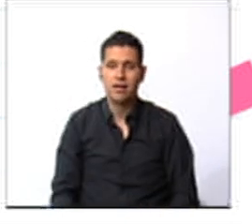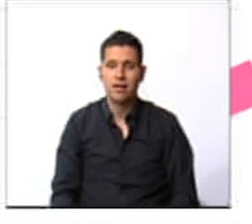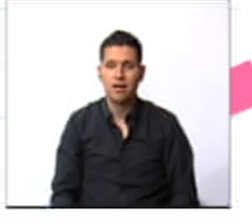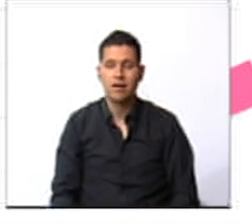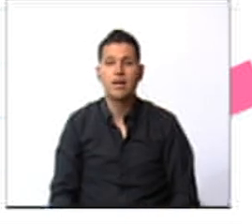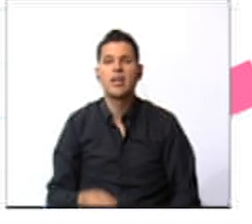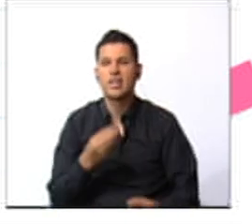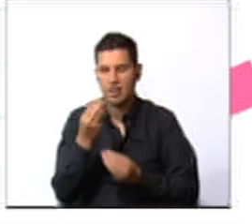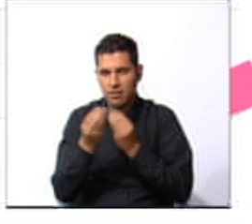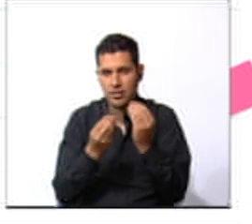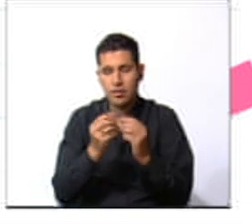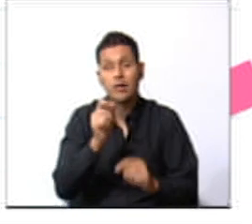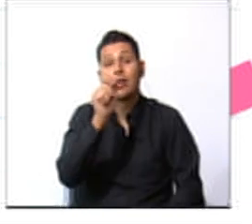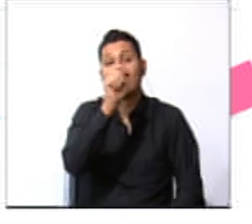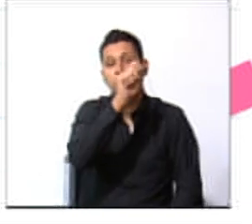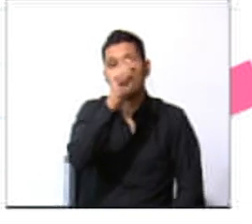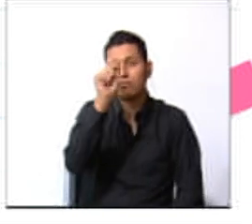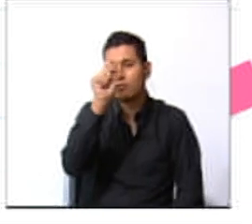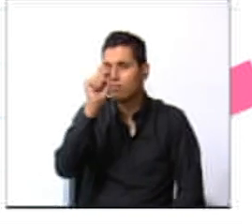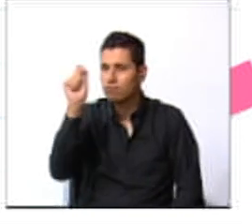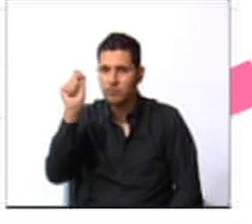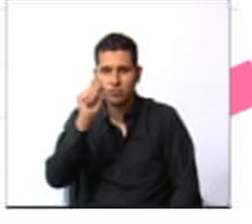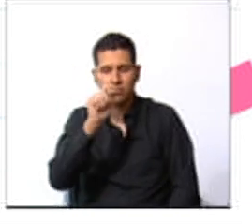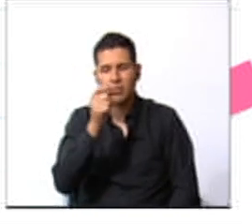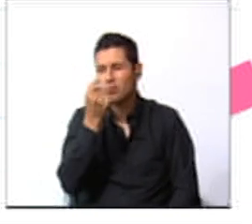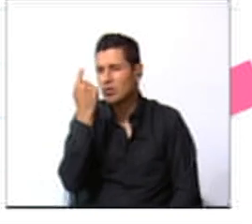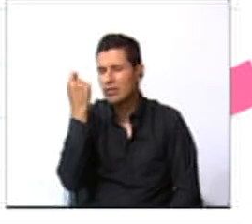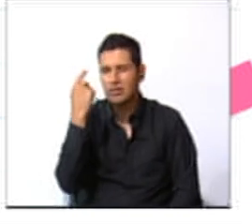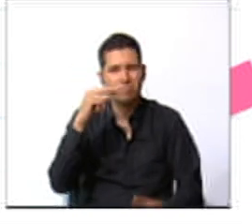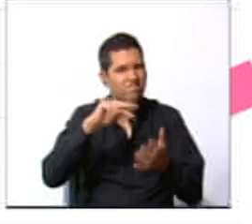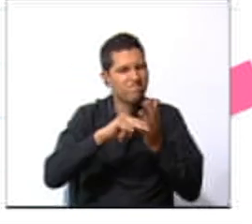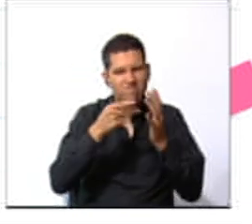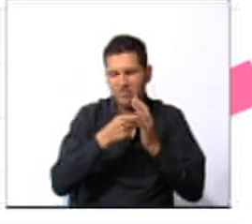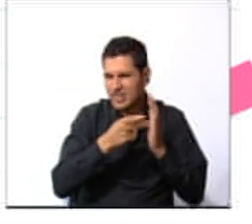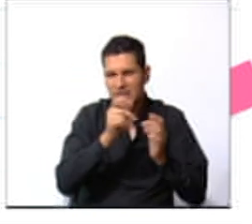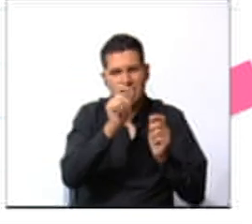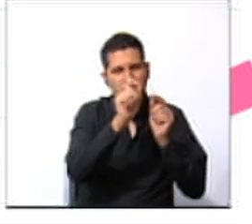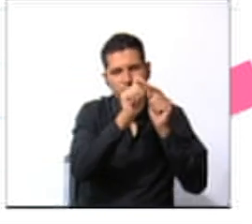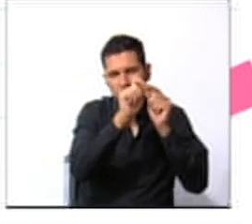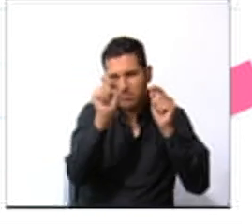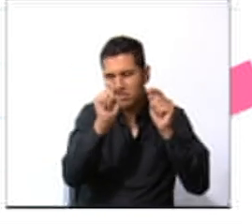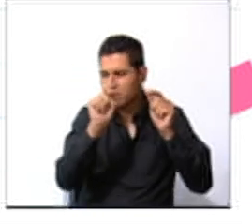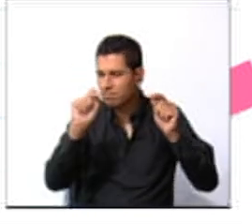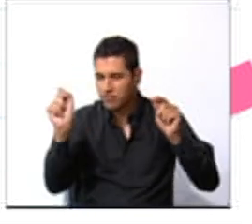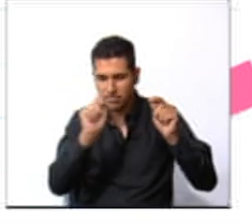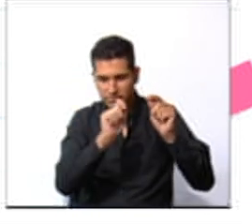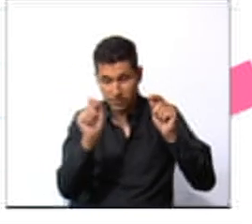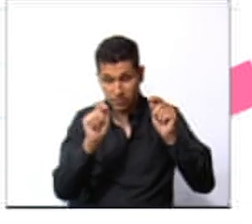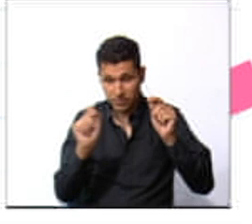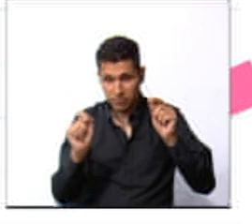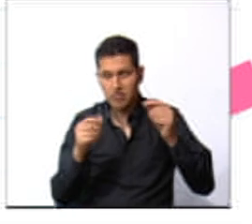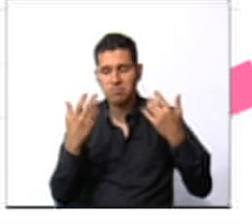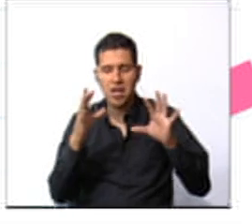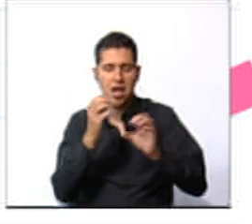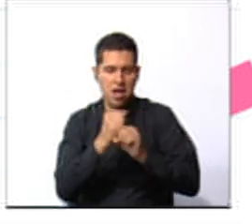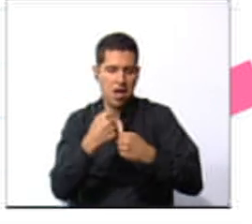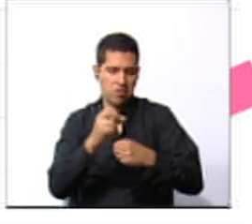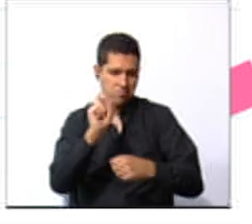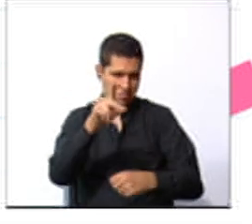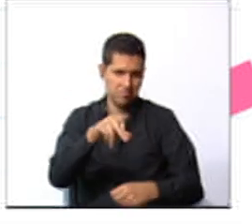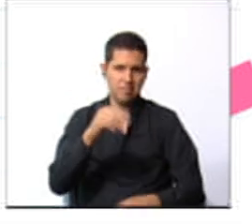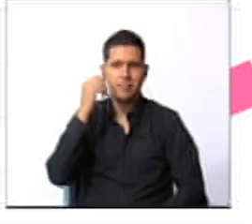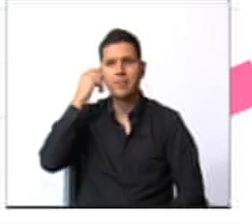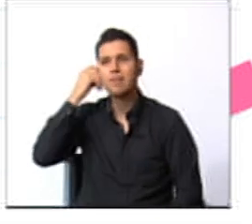Van a subrayar las palabras que no saben el significado. Okay, teacher. Wait.